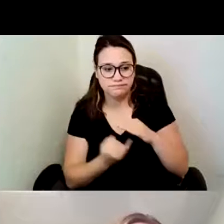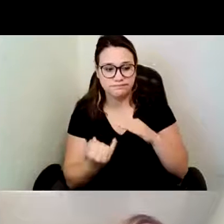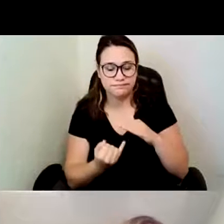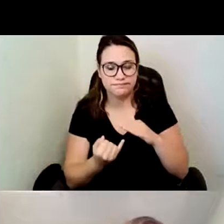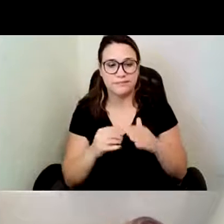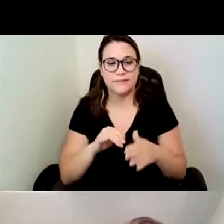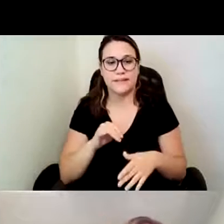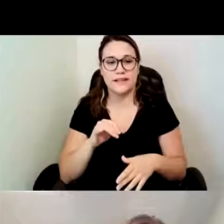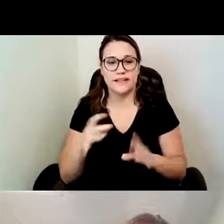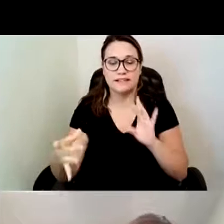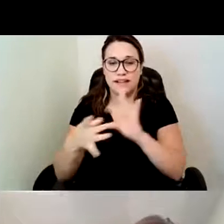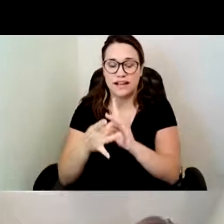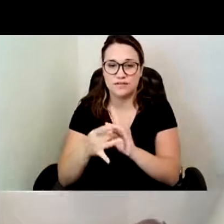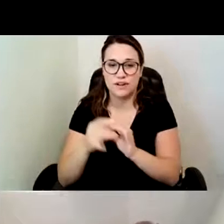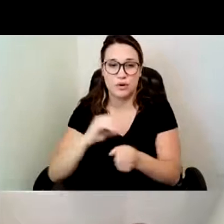death.